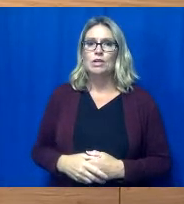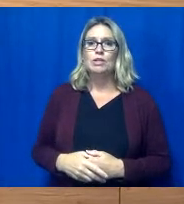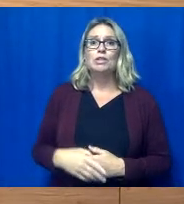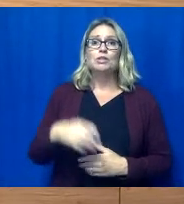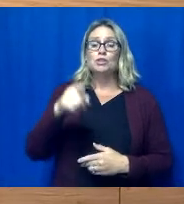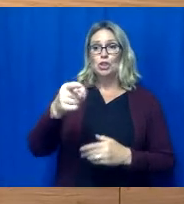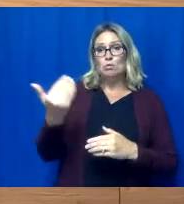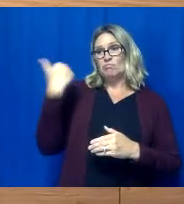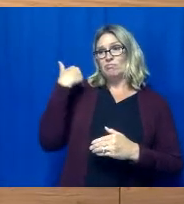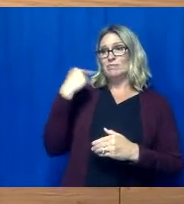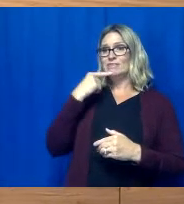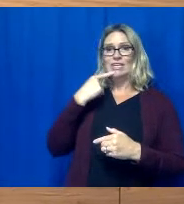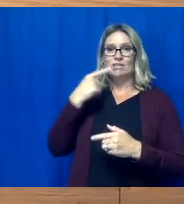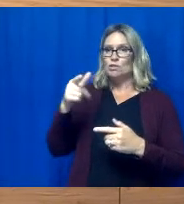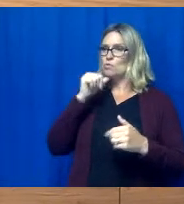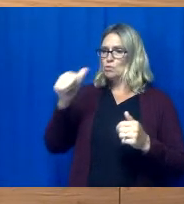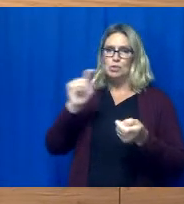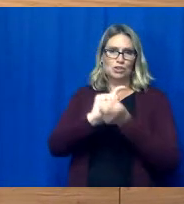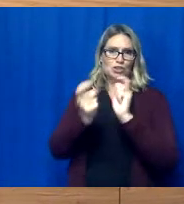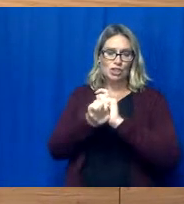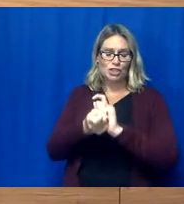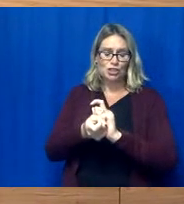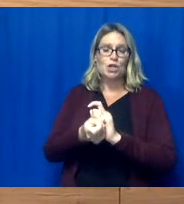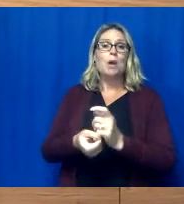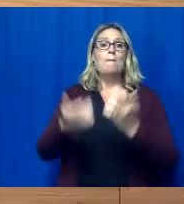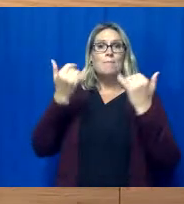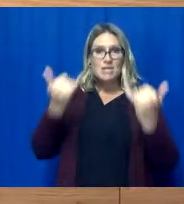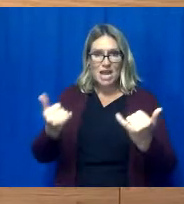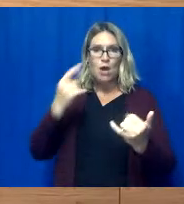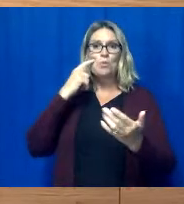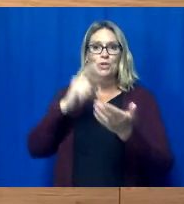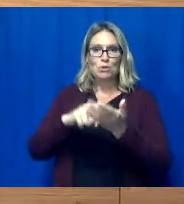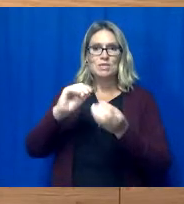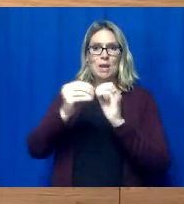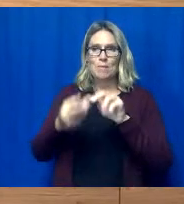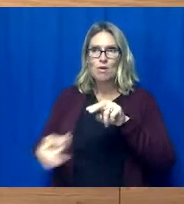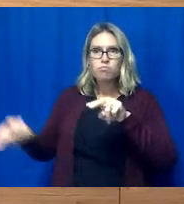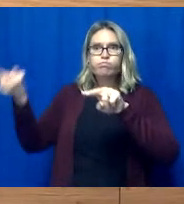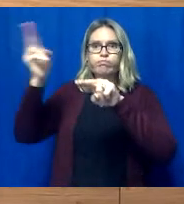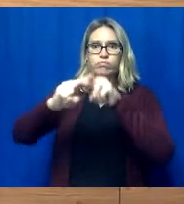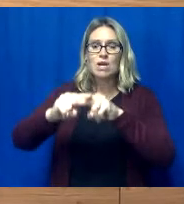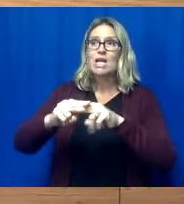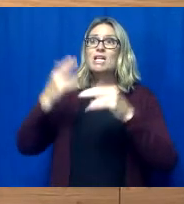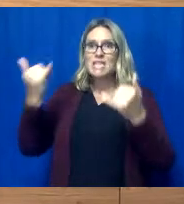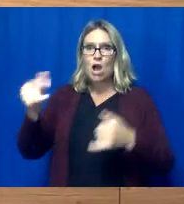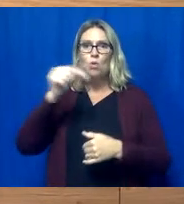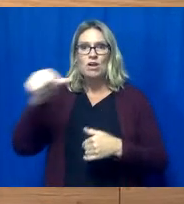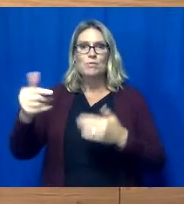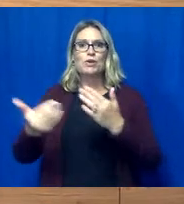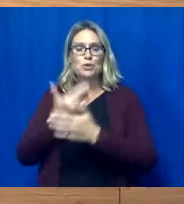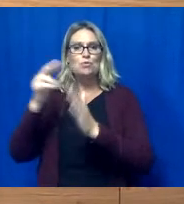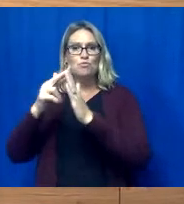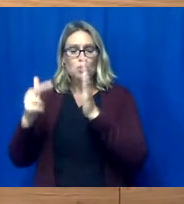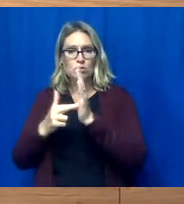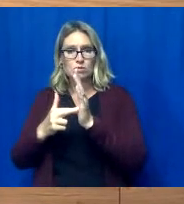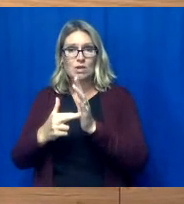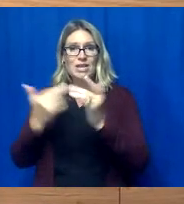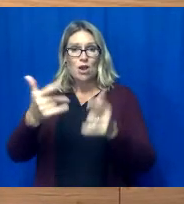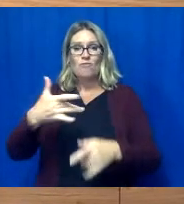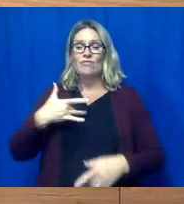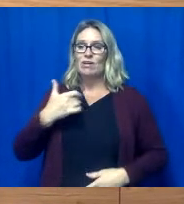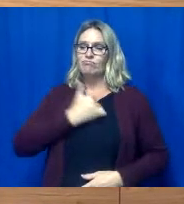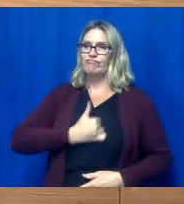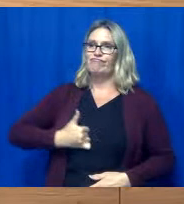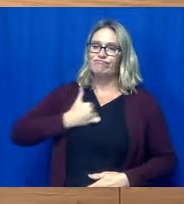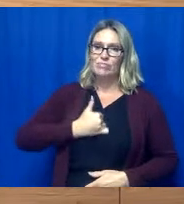differently. Now we've got these cases rising, we've got these new measures. Do you have any regrets? Do you feel like you need to